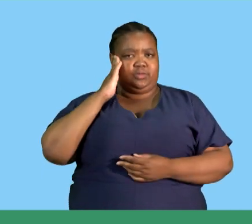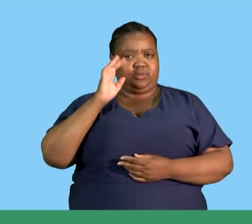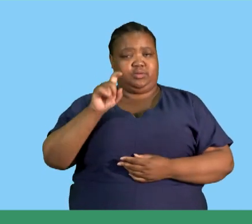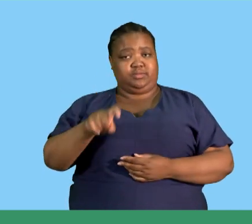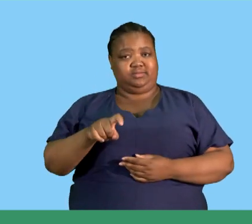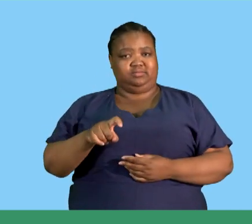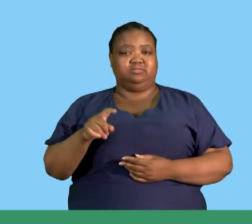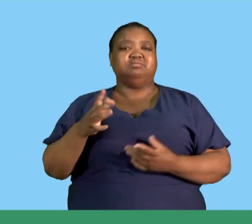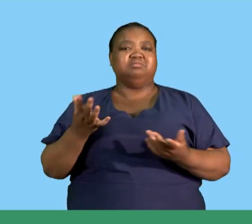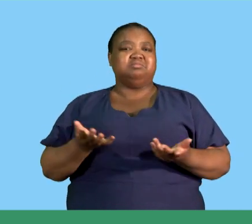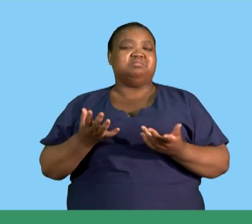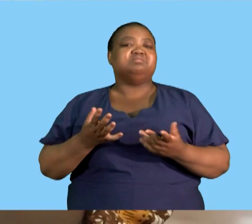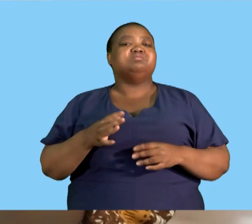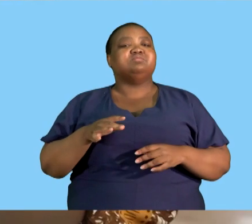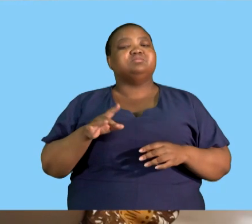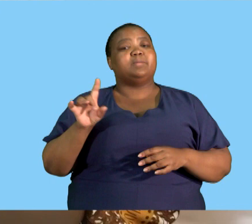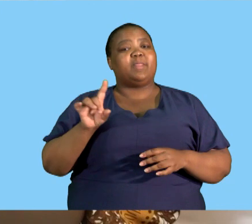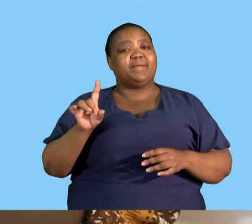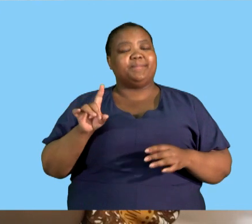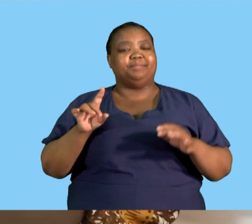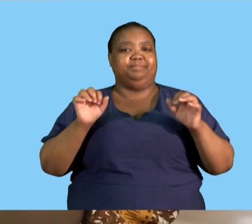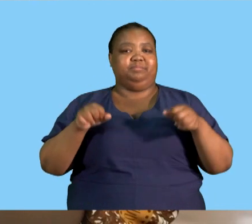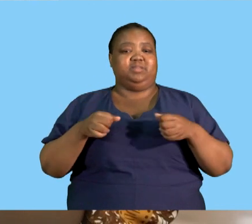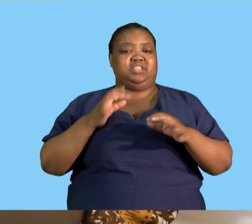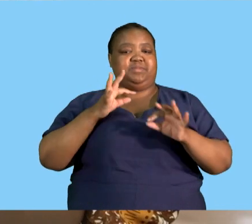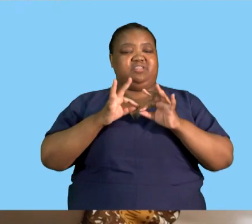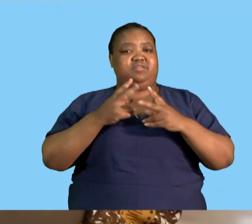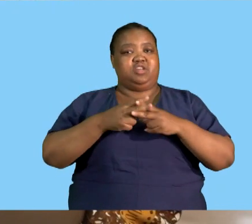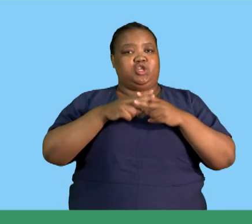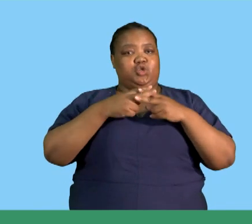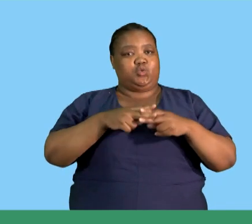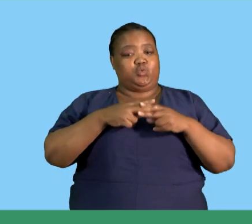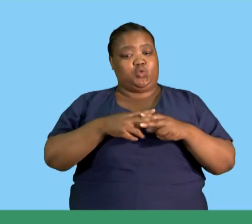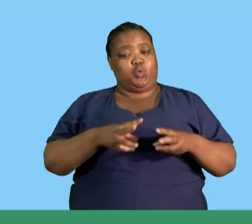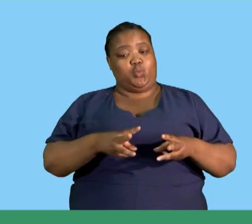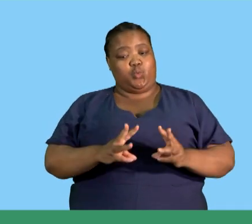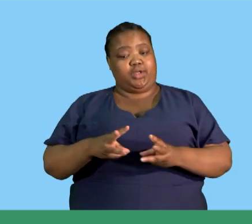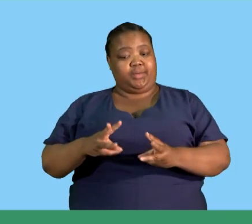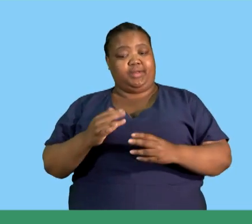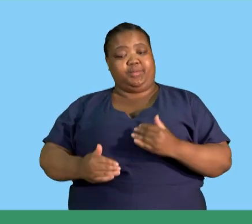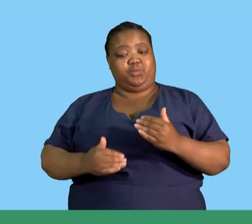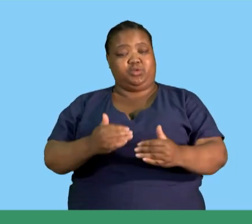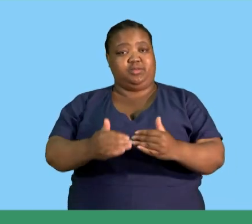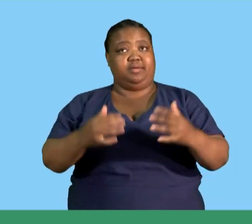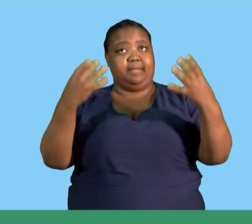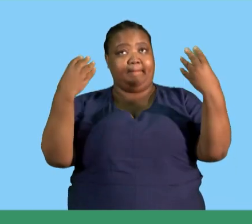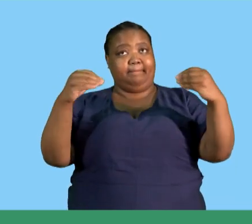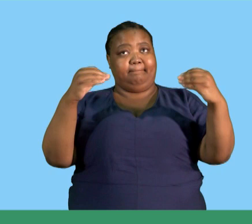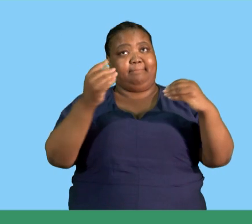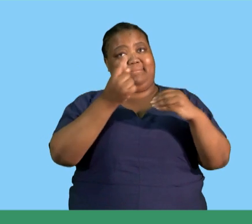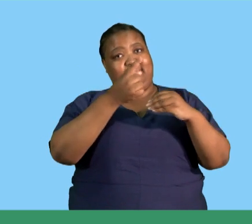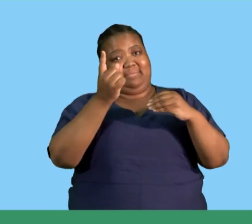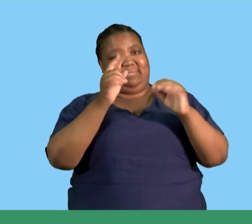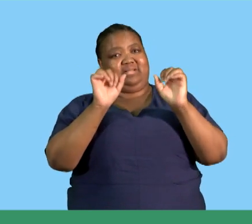is an industrial analysis tool? It is a specific tool or a technique or a method or a process that